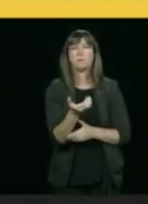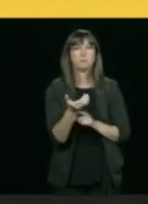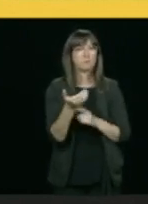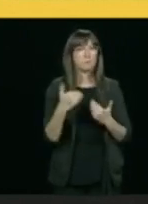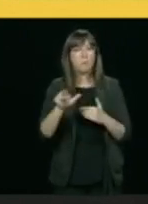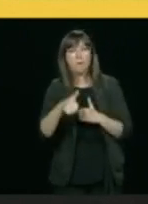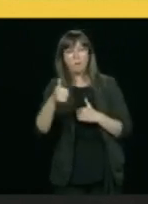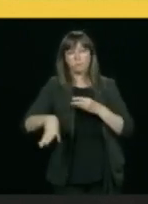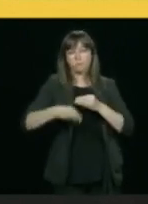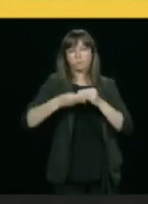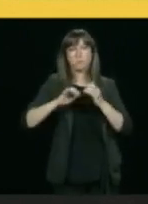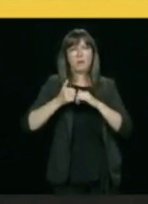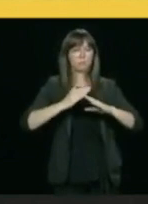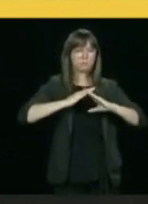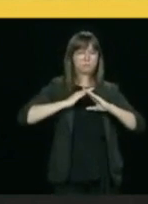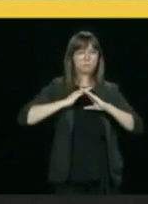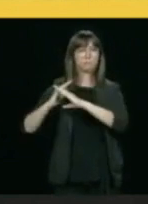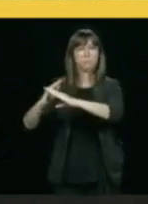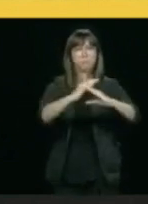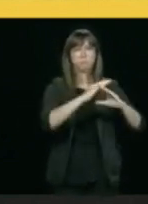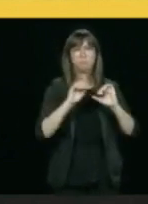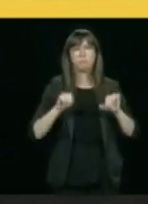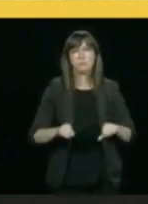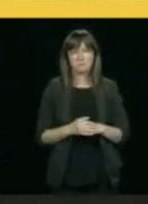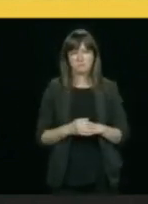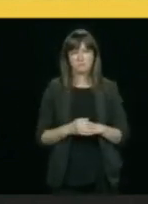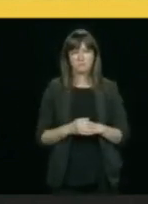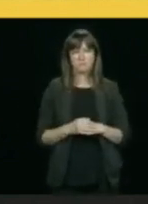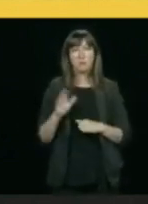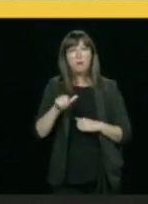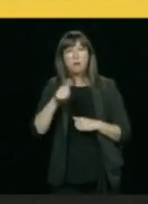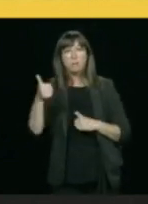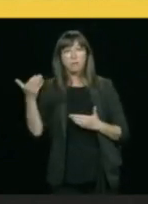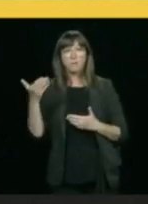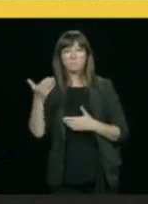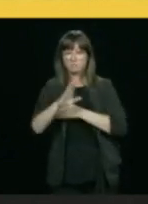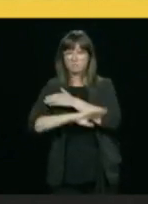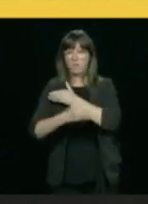and others safe. Another is to get your flu shot this fall.